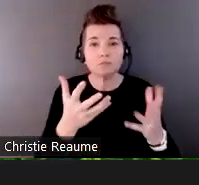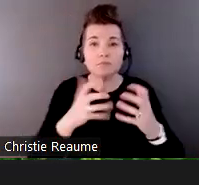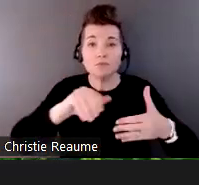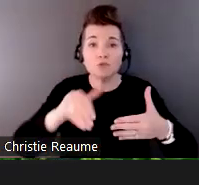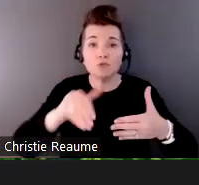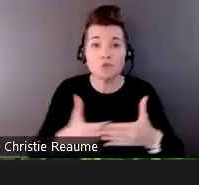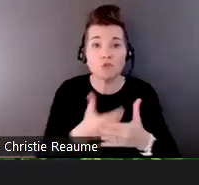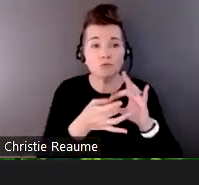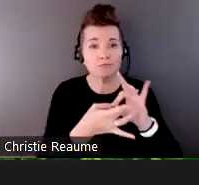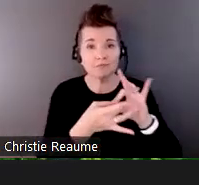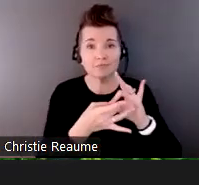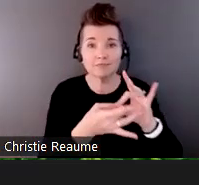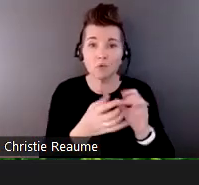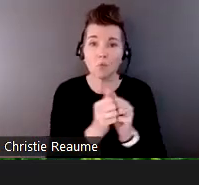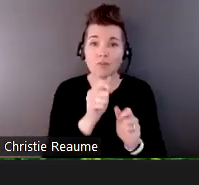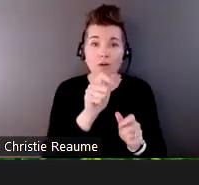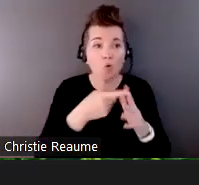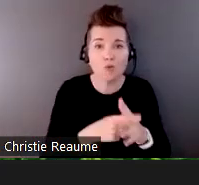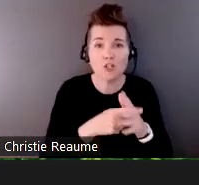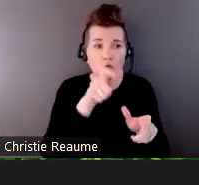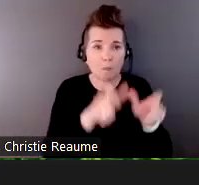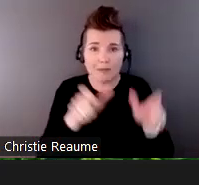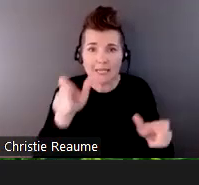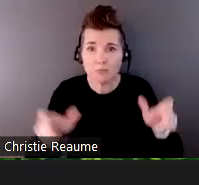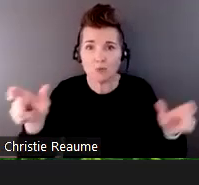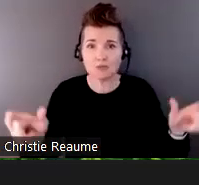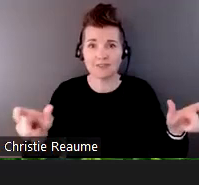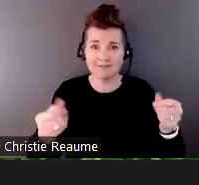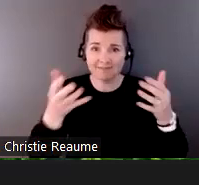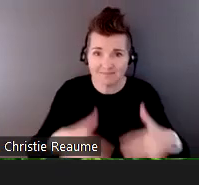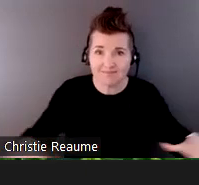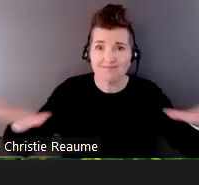land one that is based in honor and deep respect